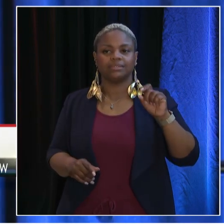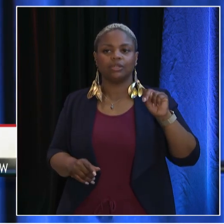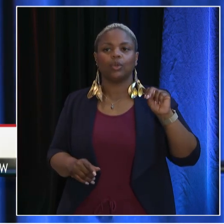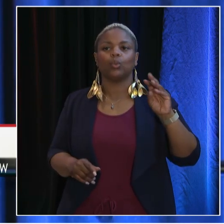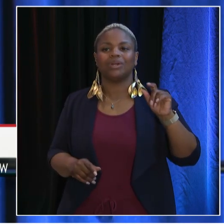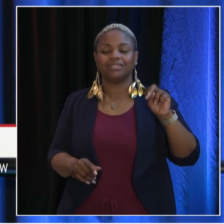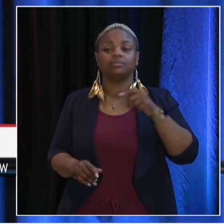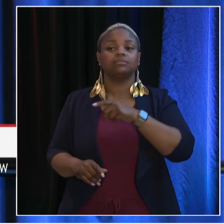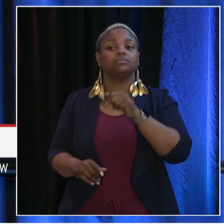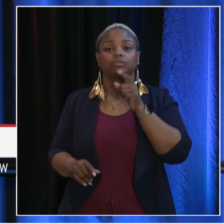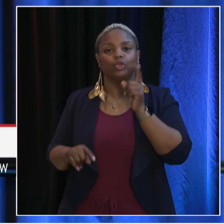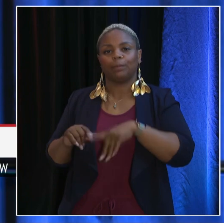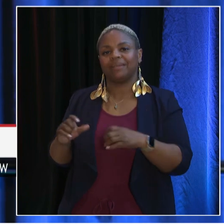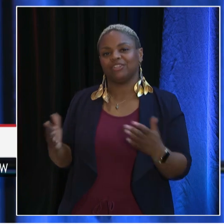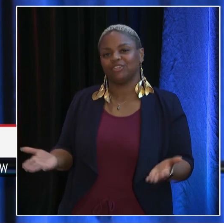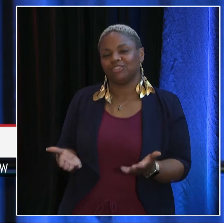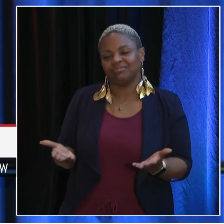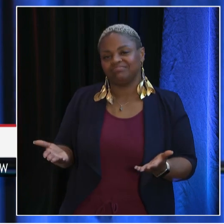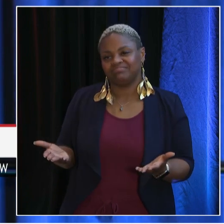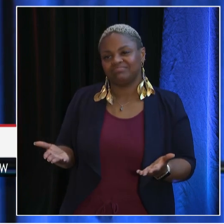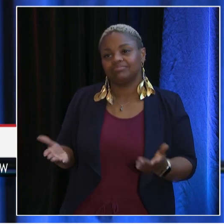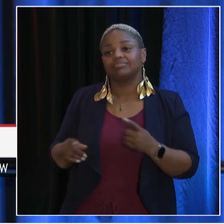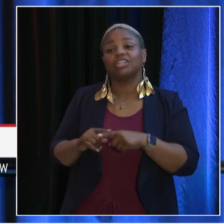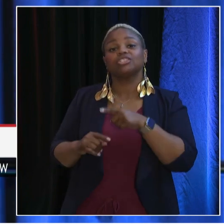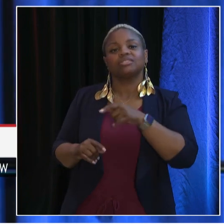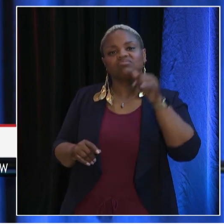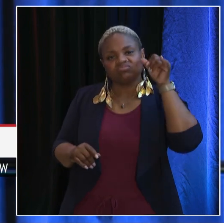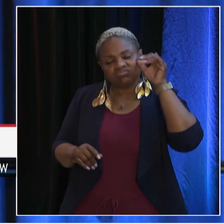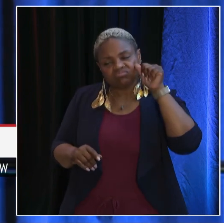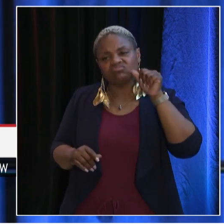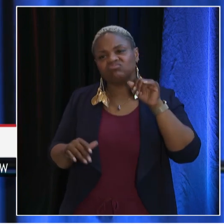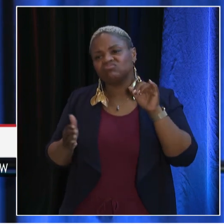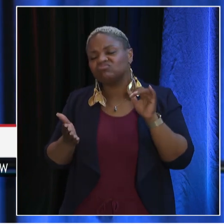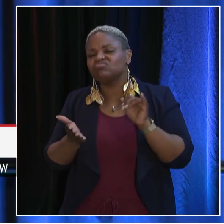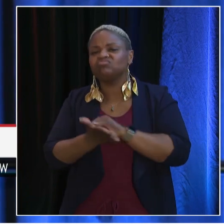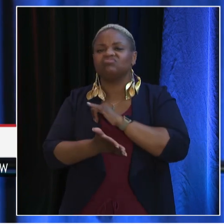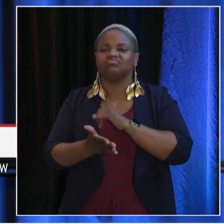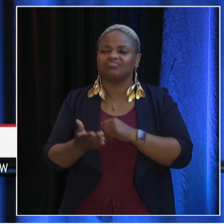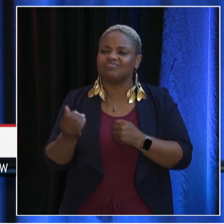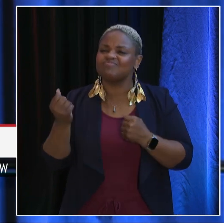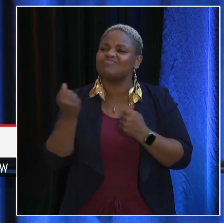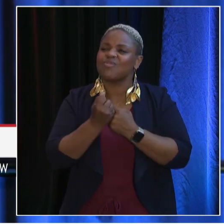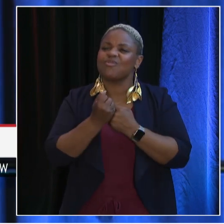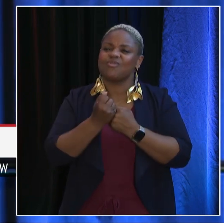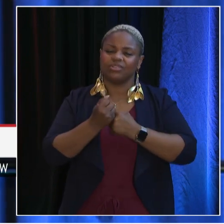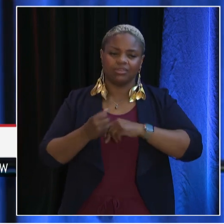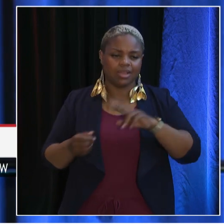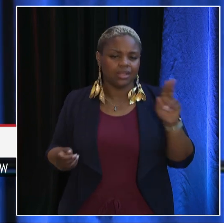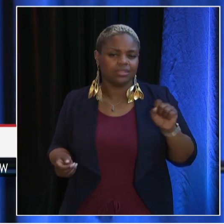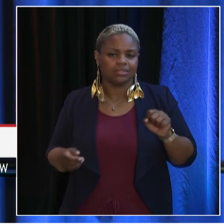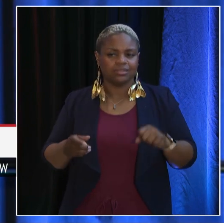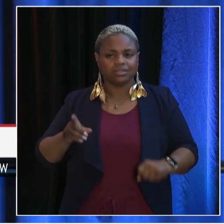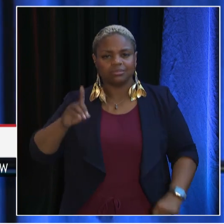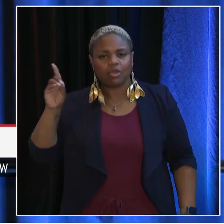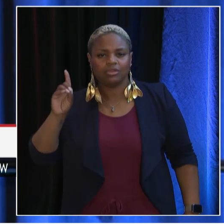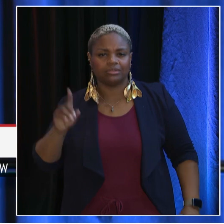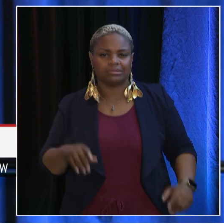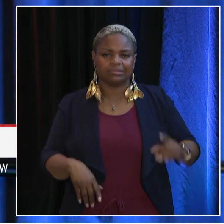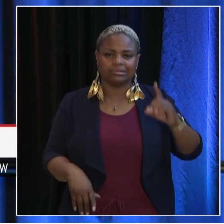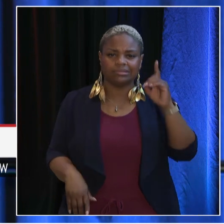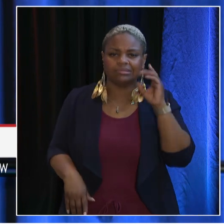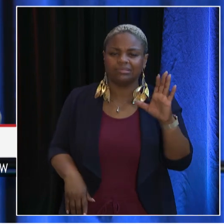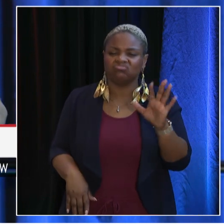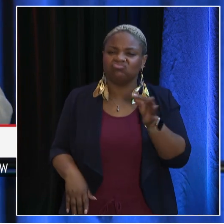course, is a steadfast supporter of our democracy organizations and has been able to